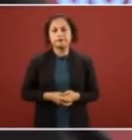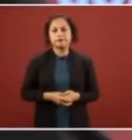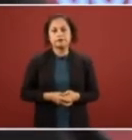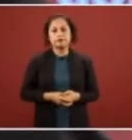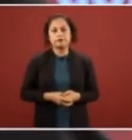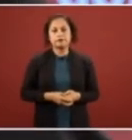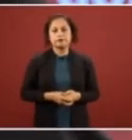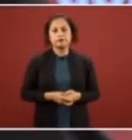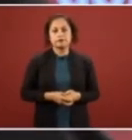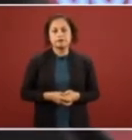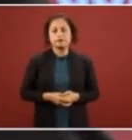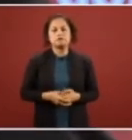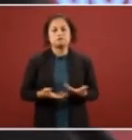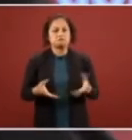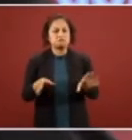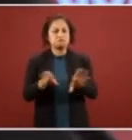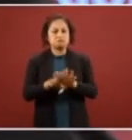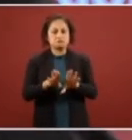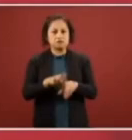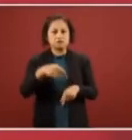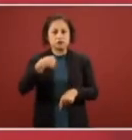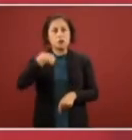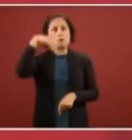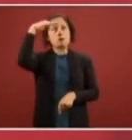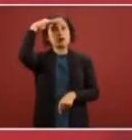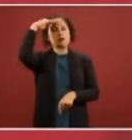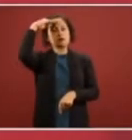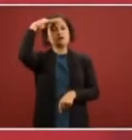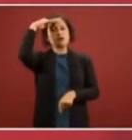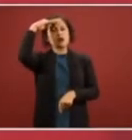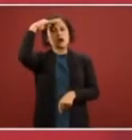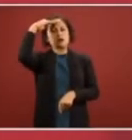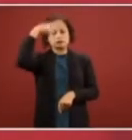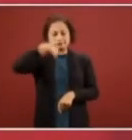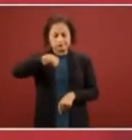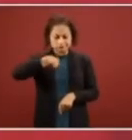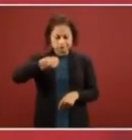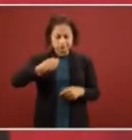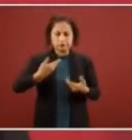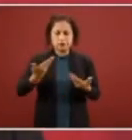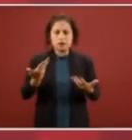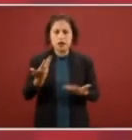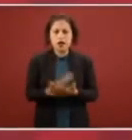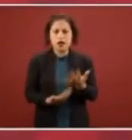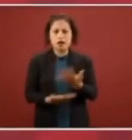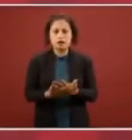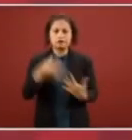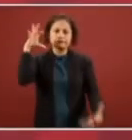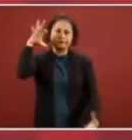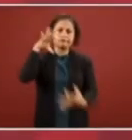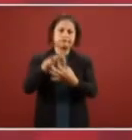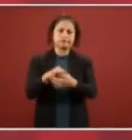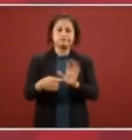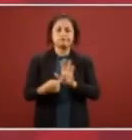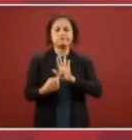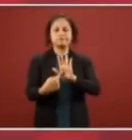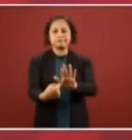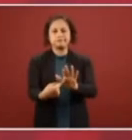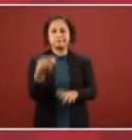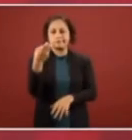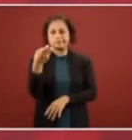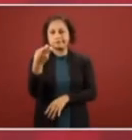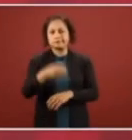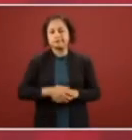actuar como se piensa. And to act the way it is believed. Y también and